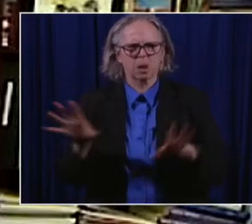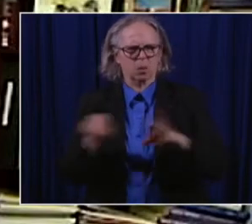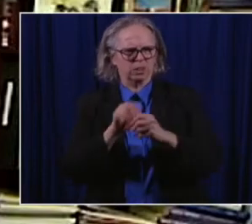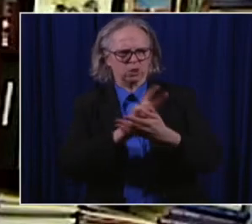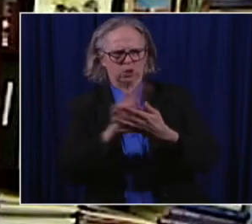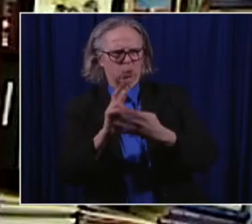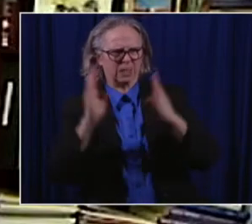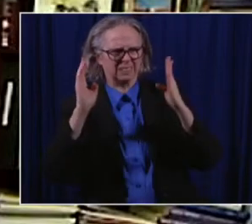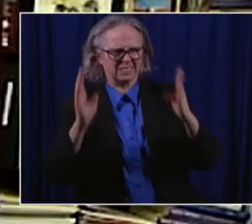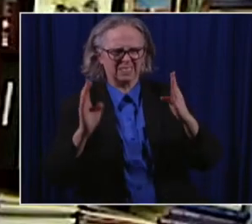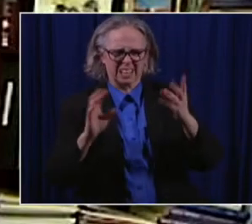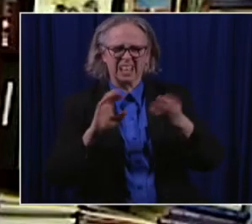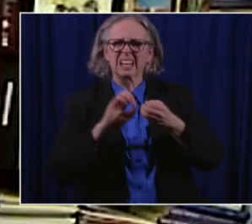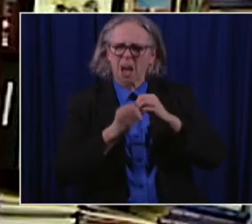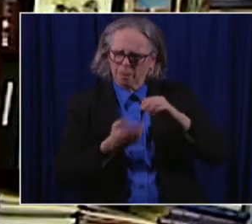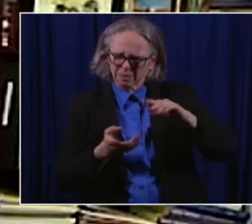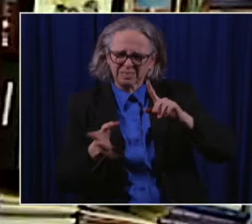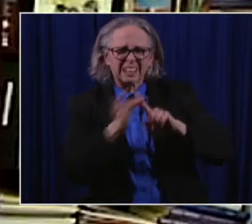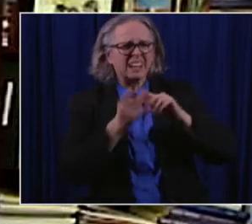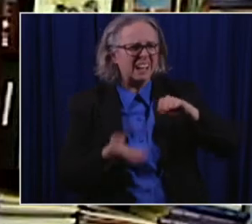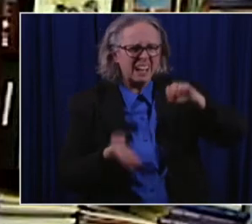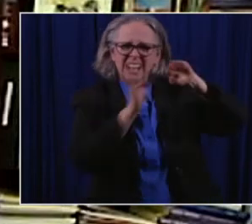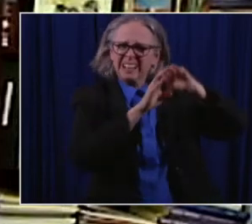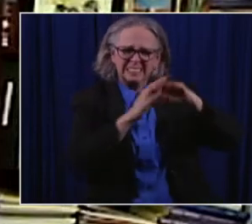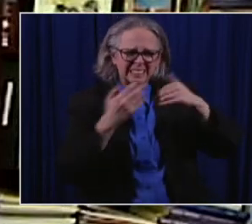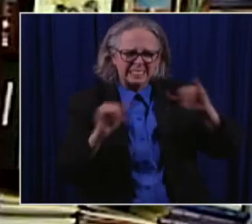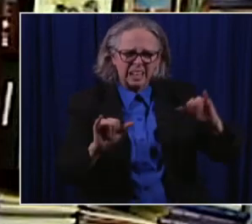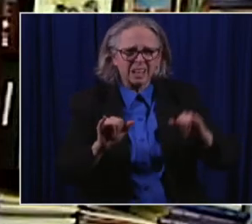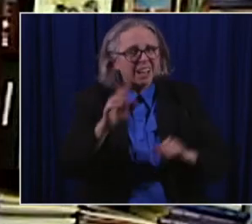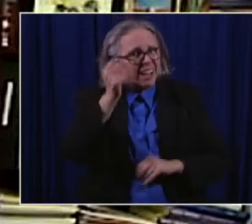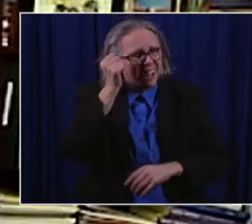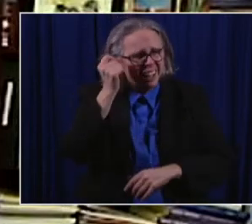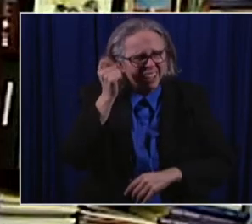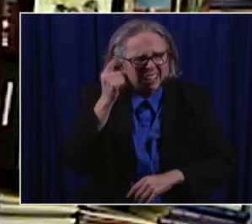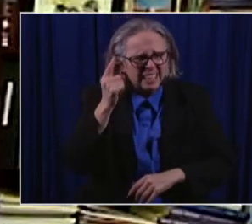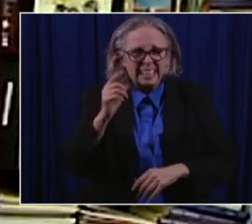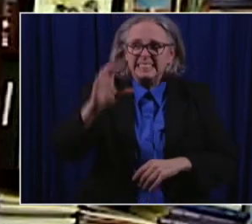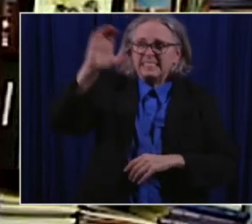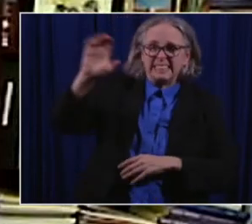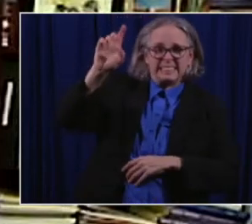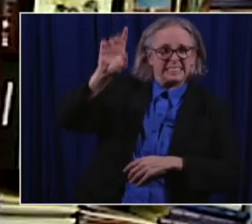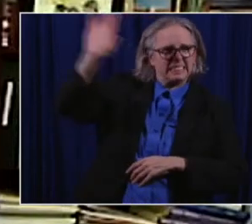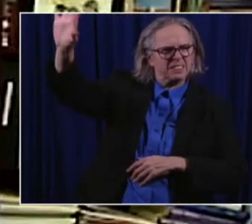times higher than the definition of high incidence of